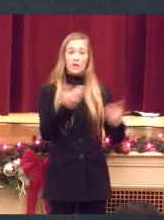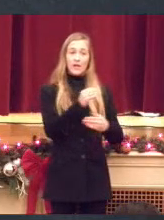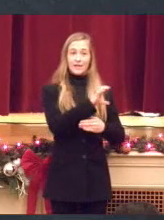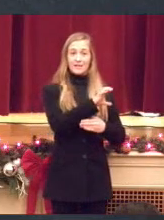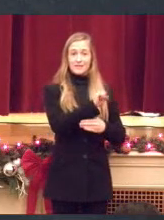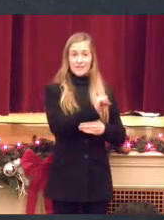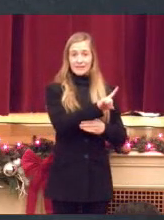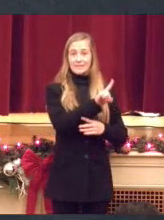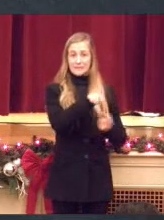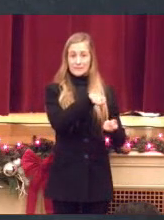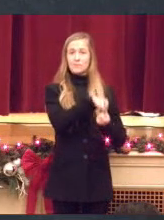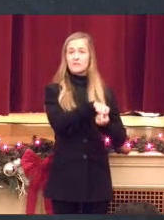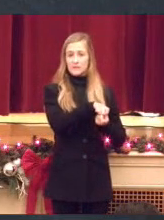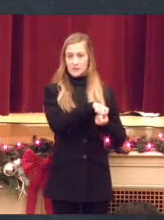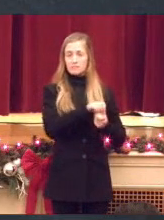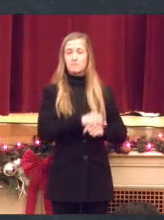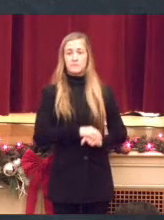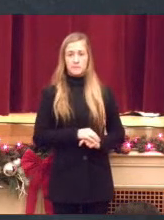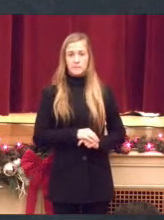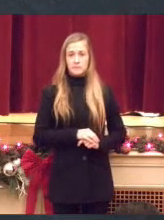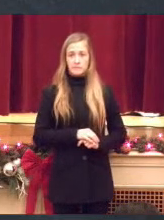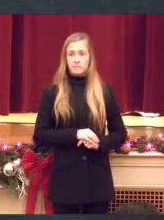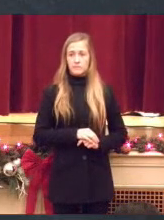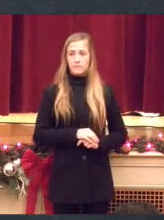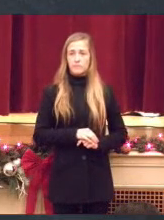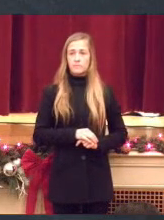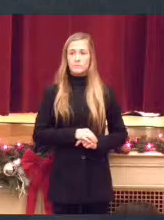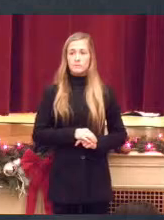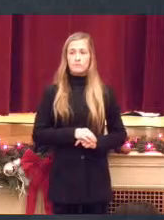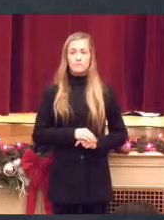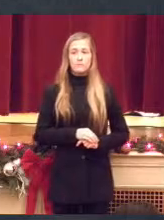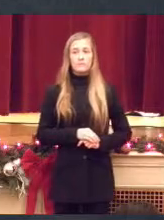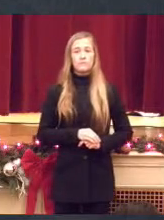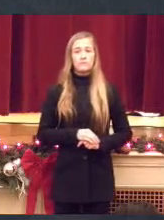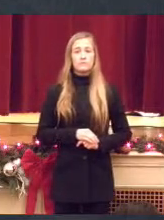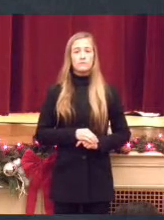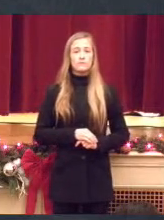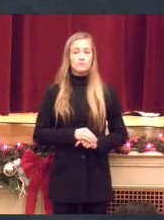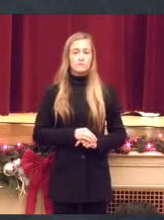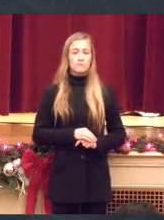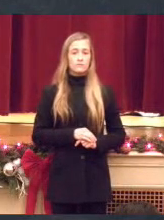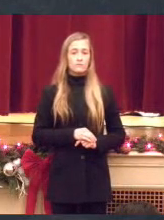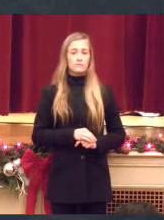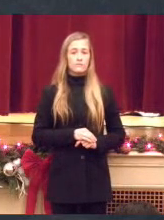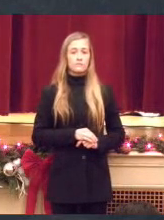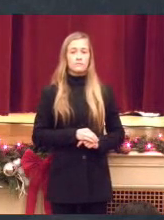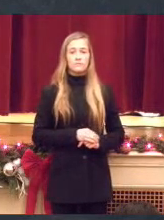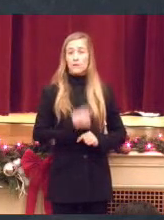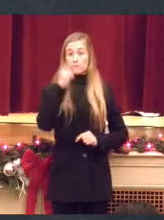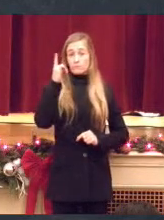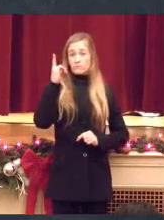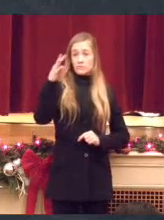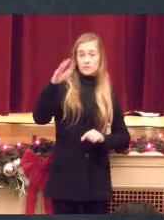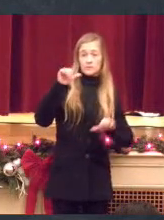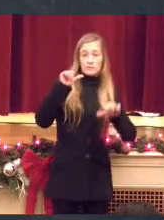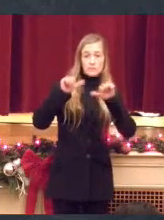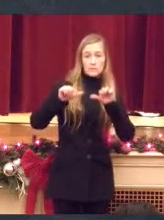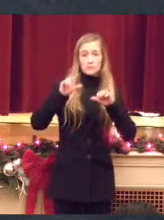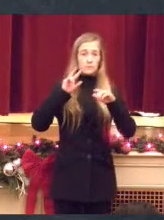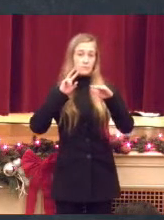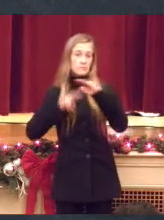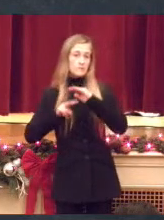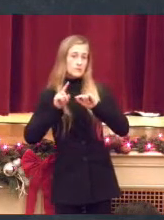particular to this effect. So given some of the future uncertainty on the district in